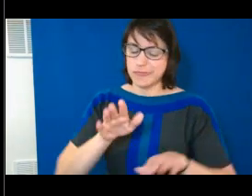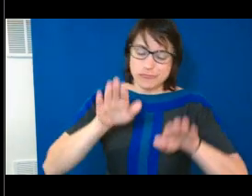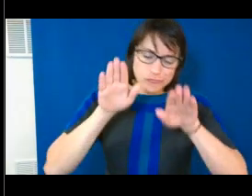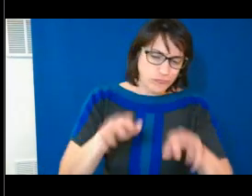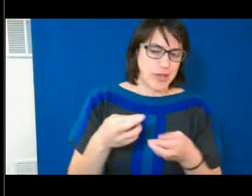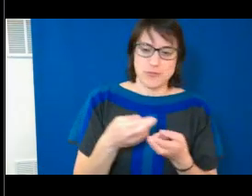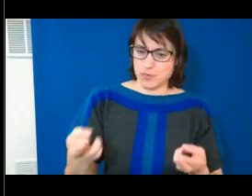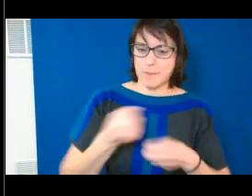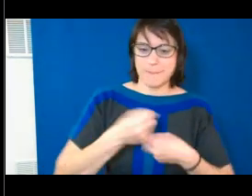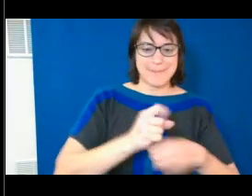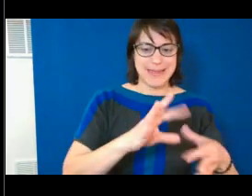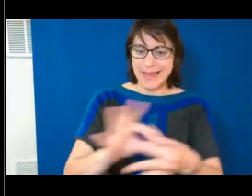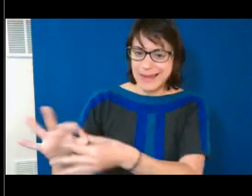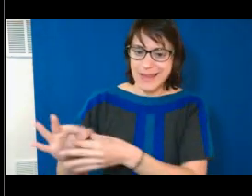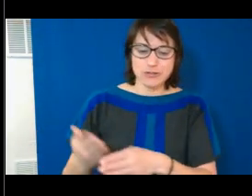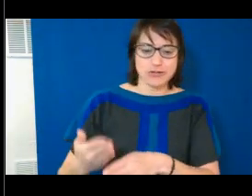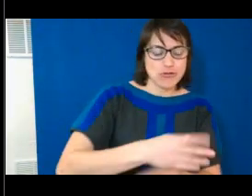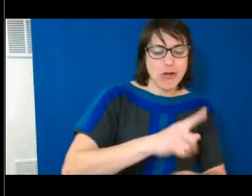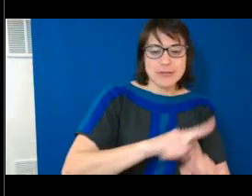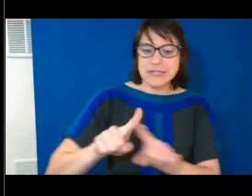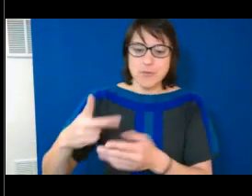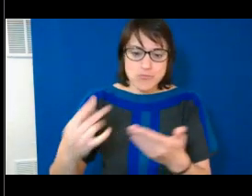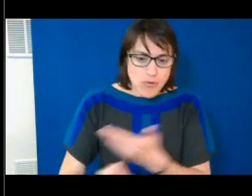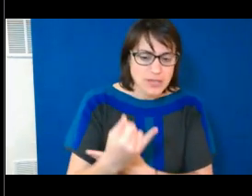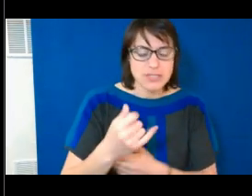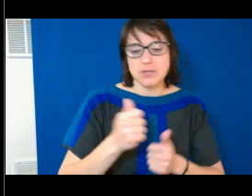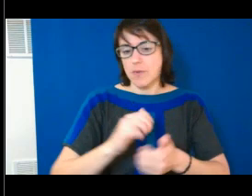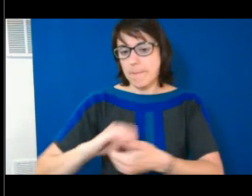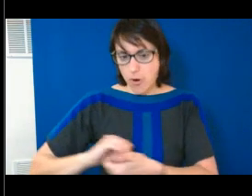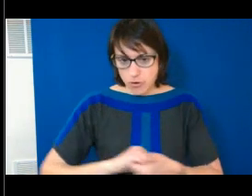across projects and with partners. Next slide.